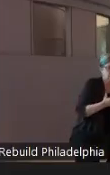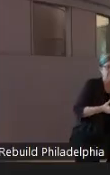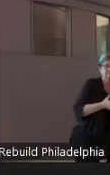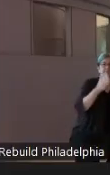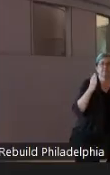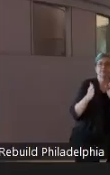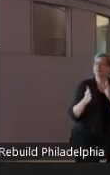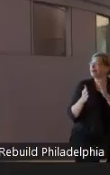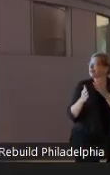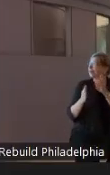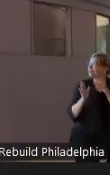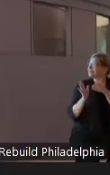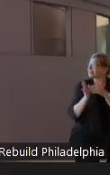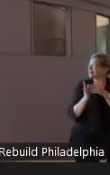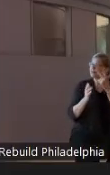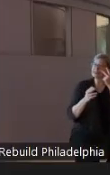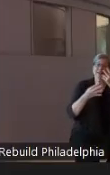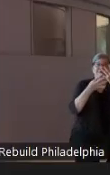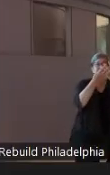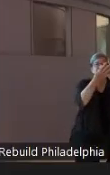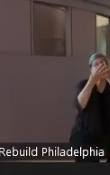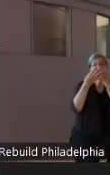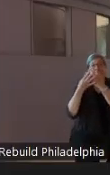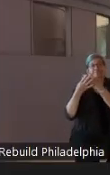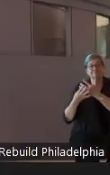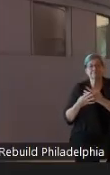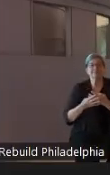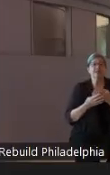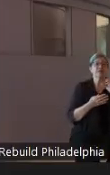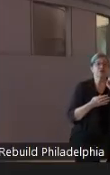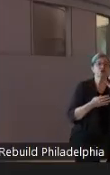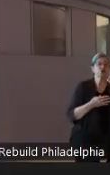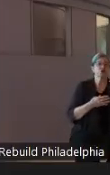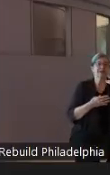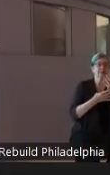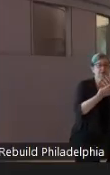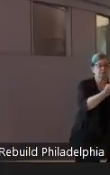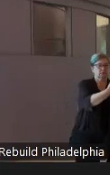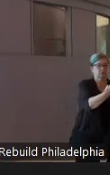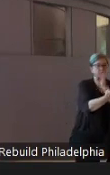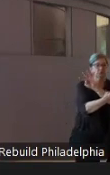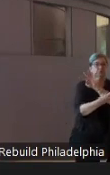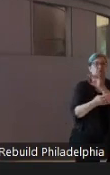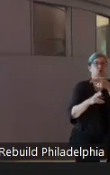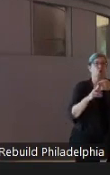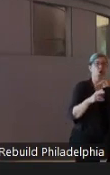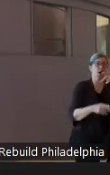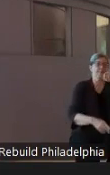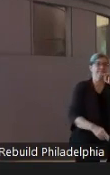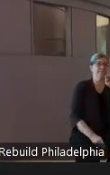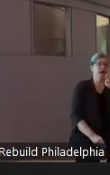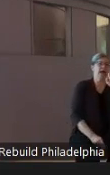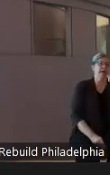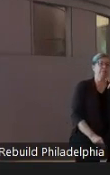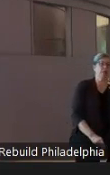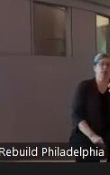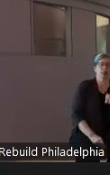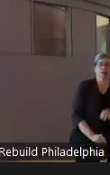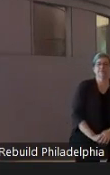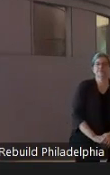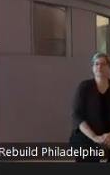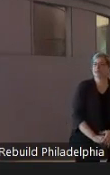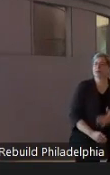In the center, again, you can see the metal screen around the existing circular building that we call the Pineapple and find very